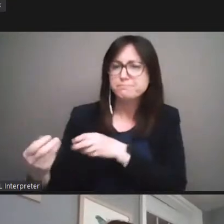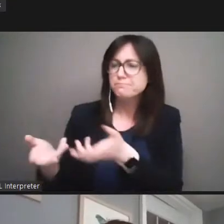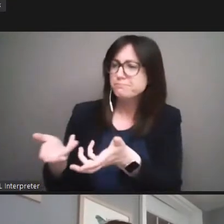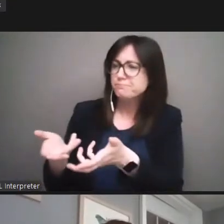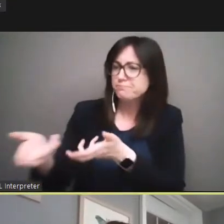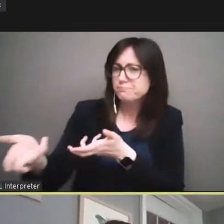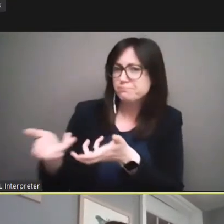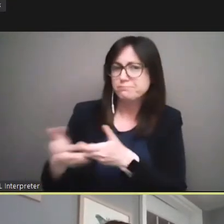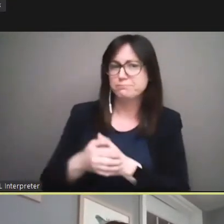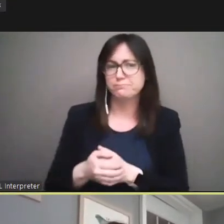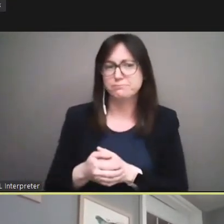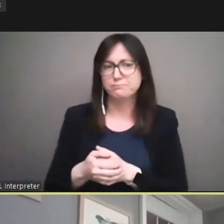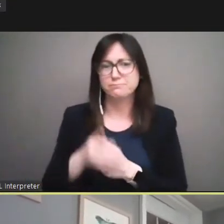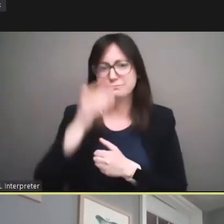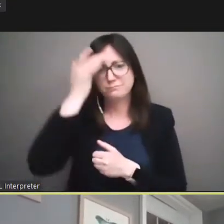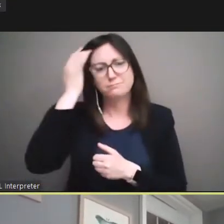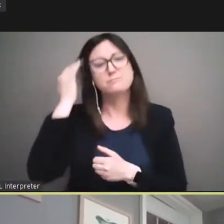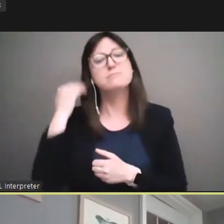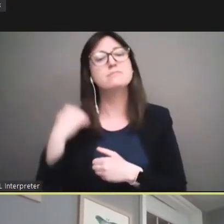Rebecca.